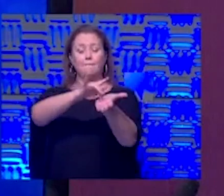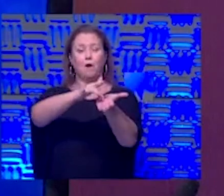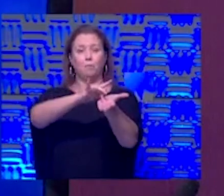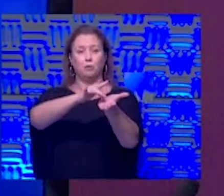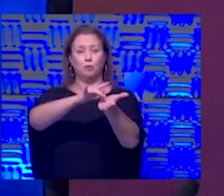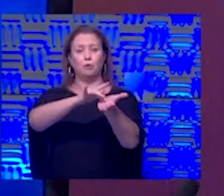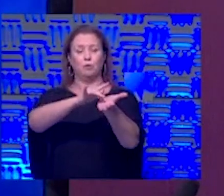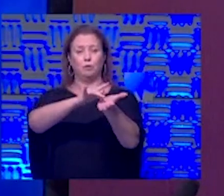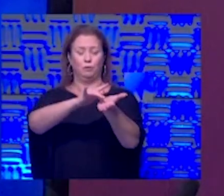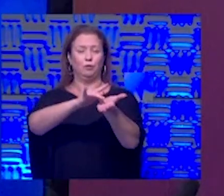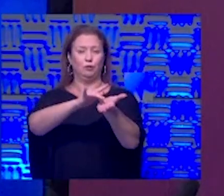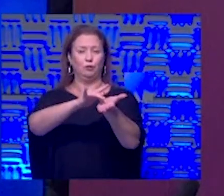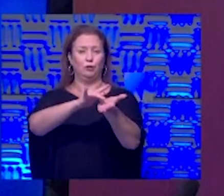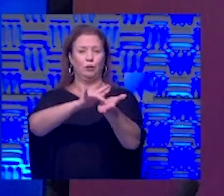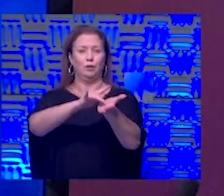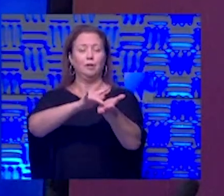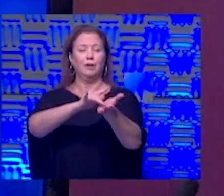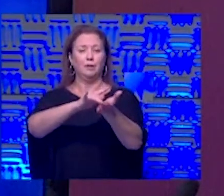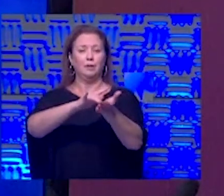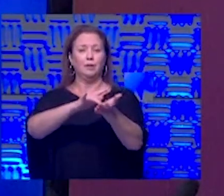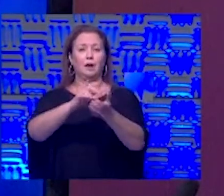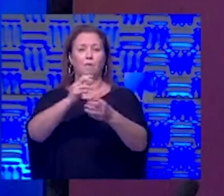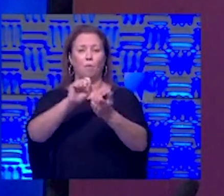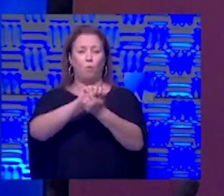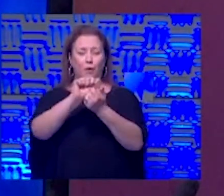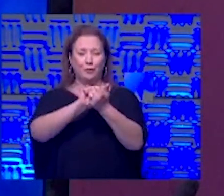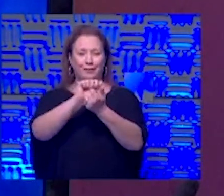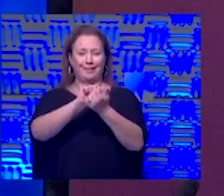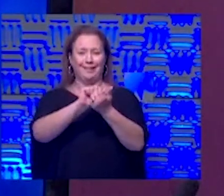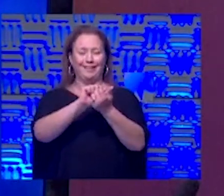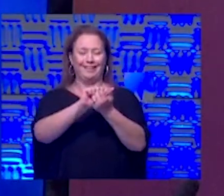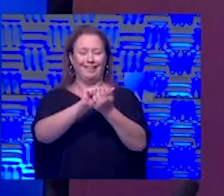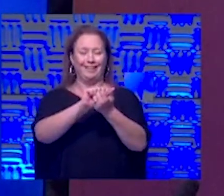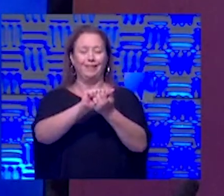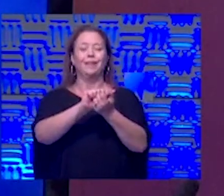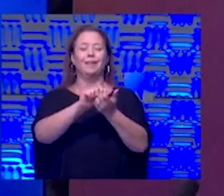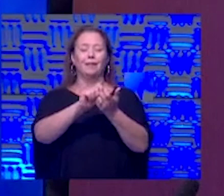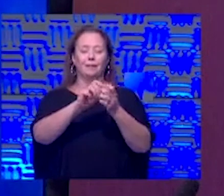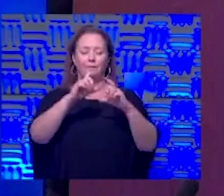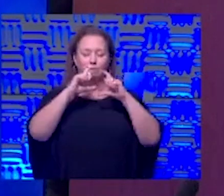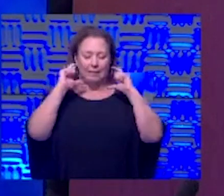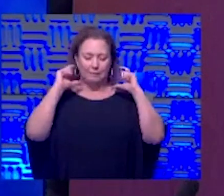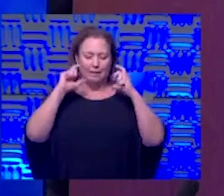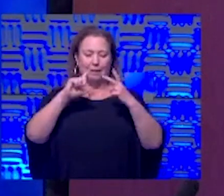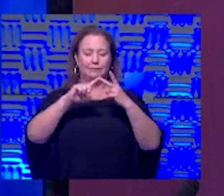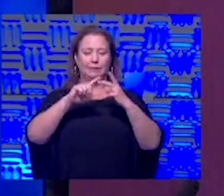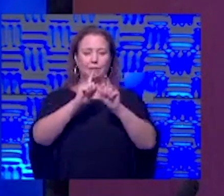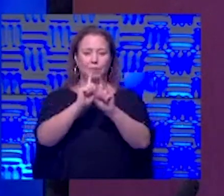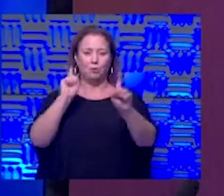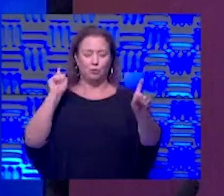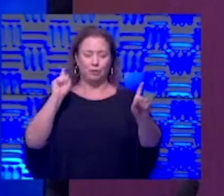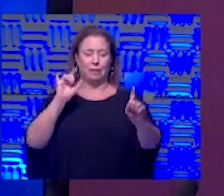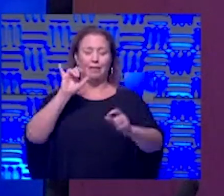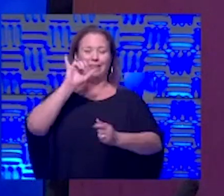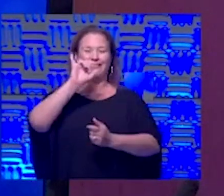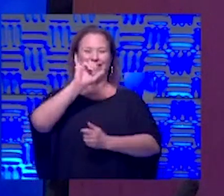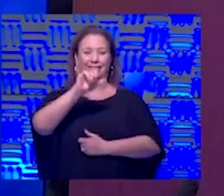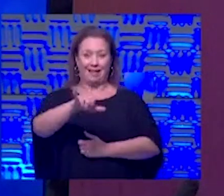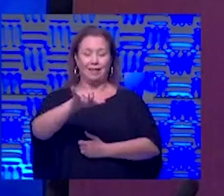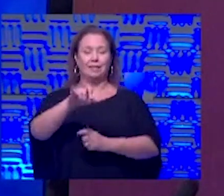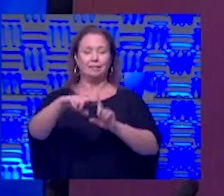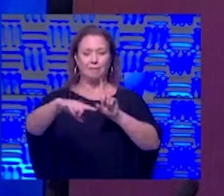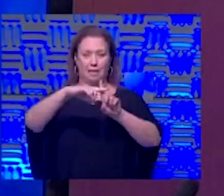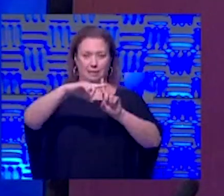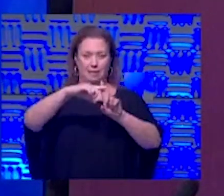non-pharmaceutical pharmacologic interventions of hand washing, face masks, social distancing have a positive